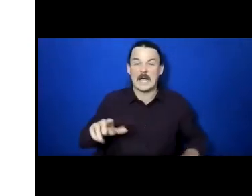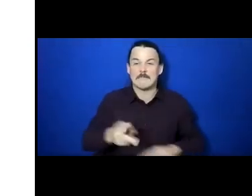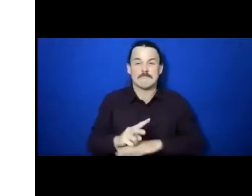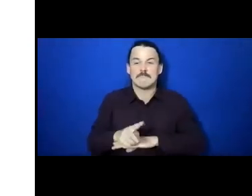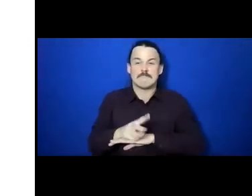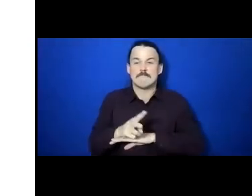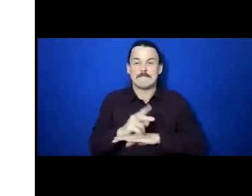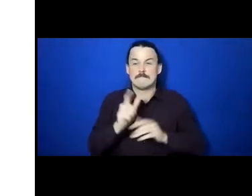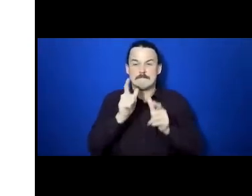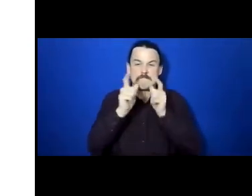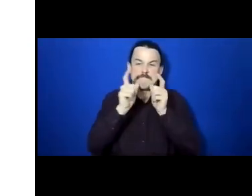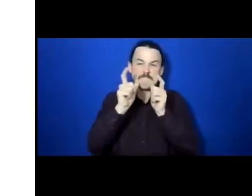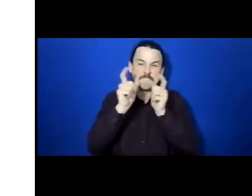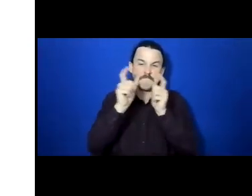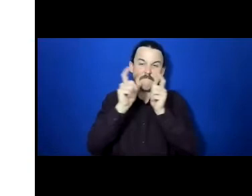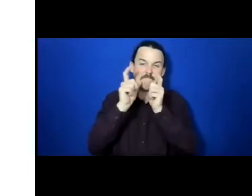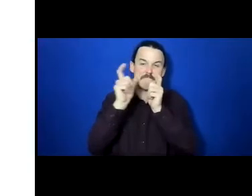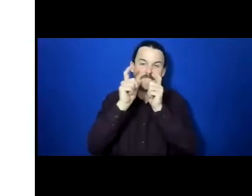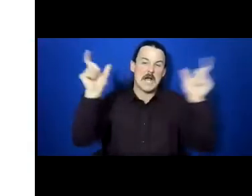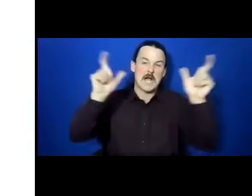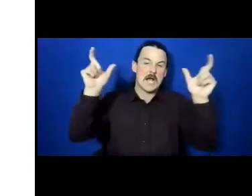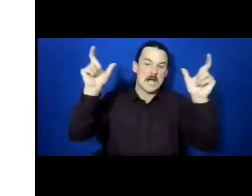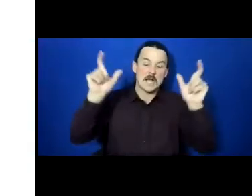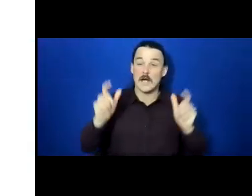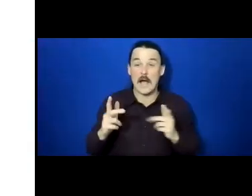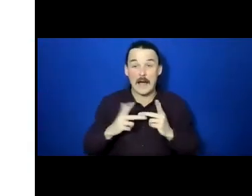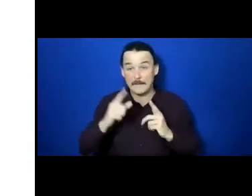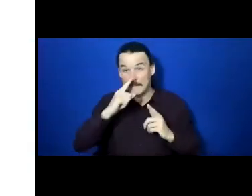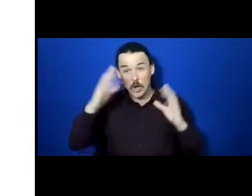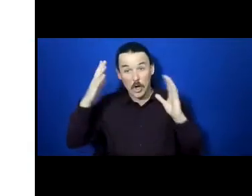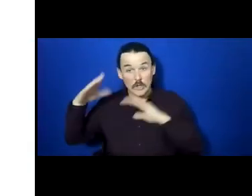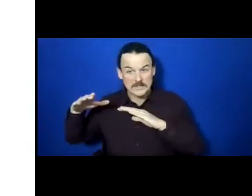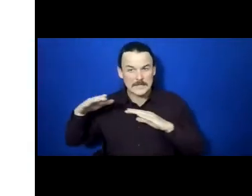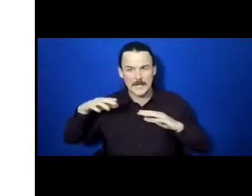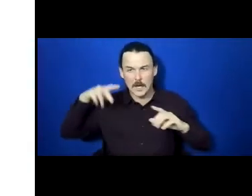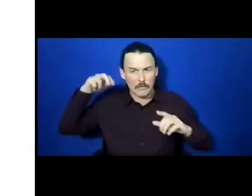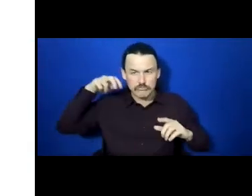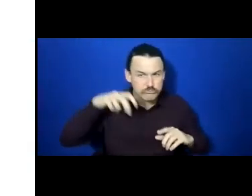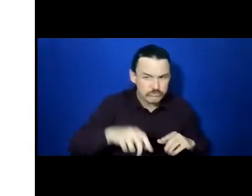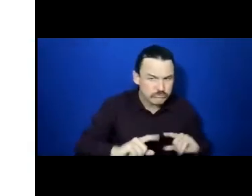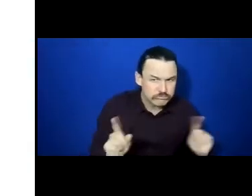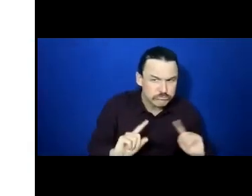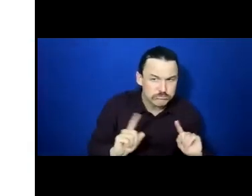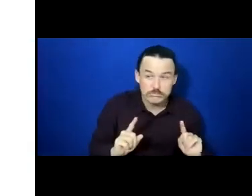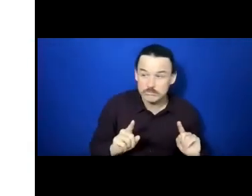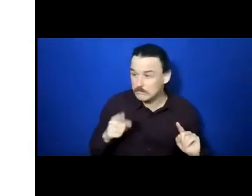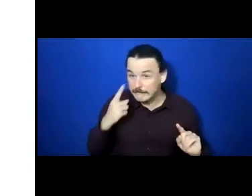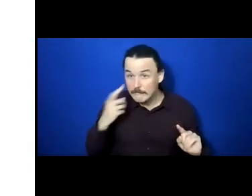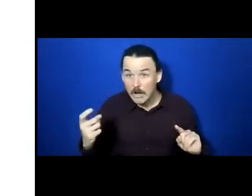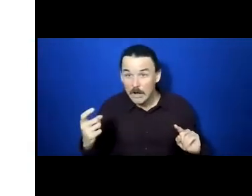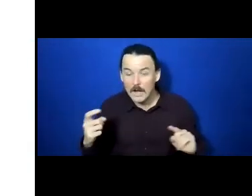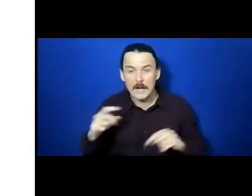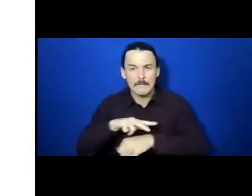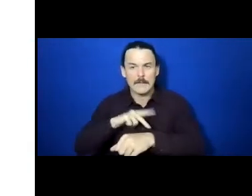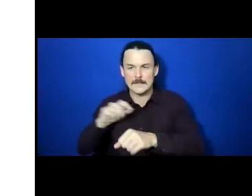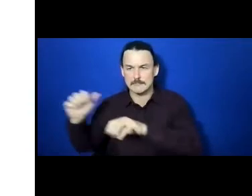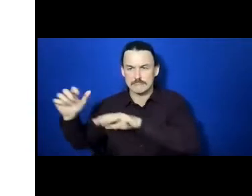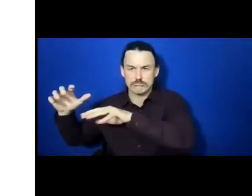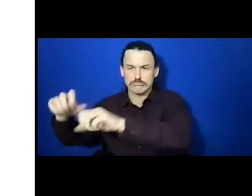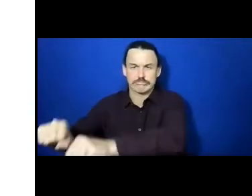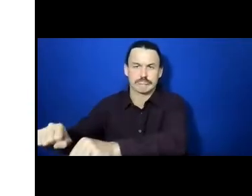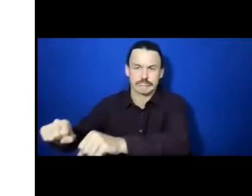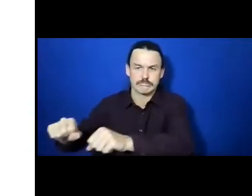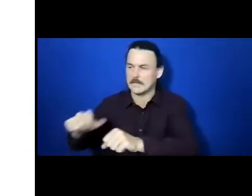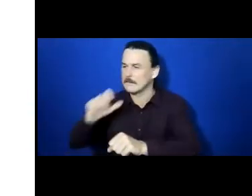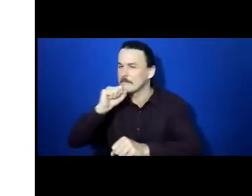hotel were very quickly alerted and the police arrested the attacker. The second case involved